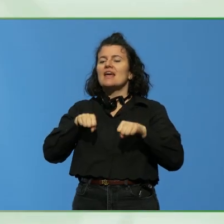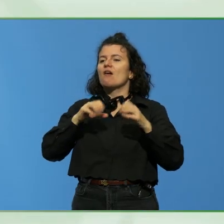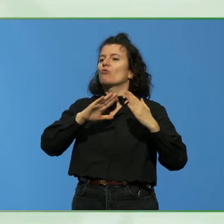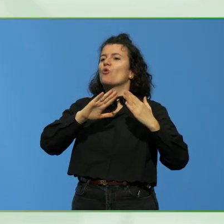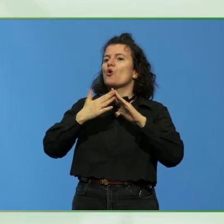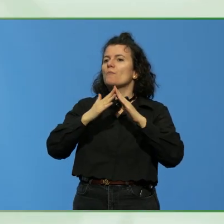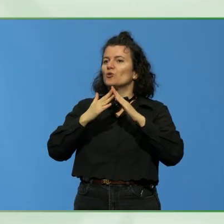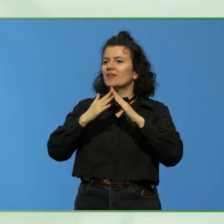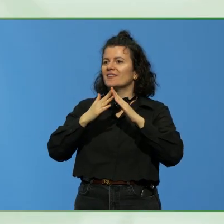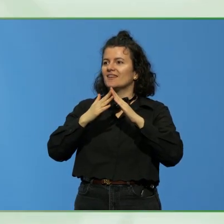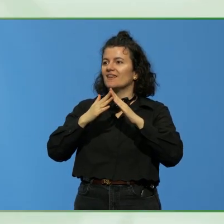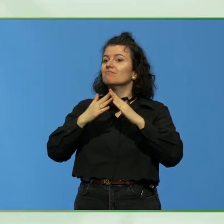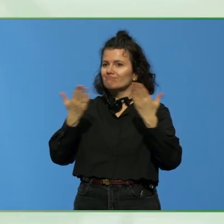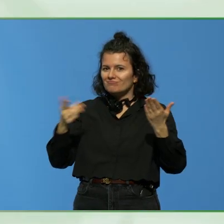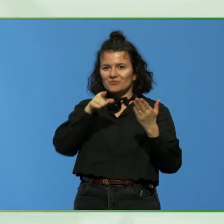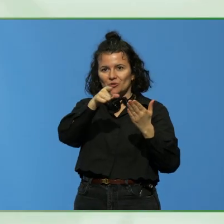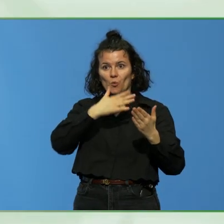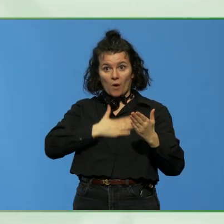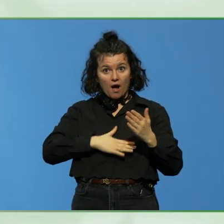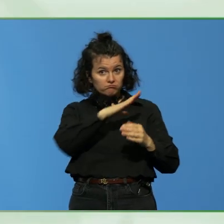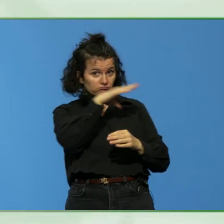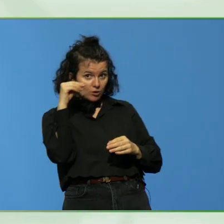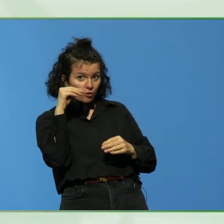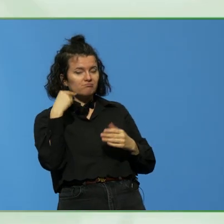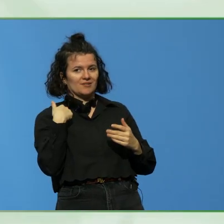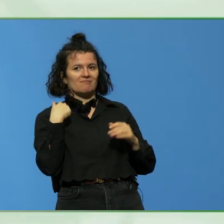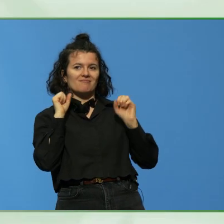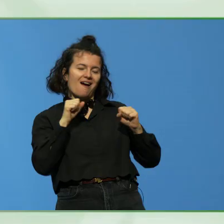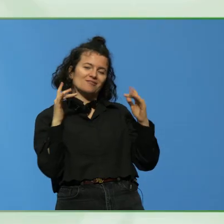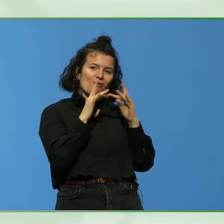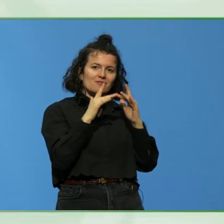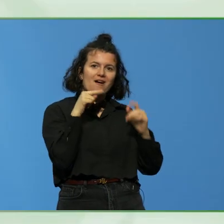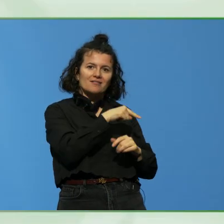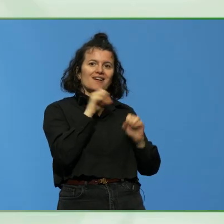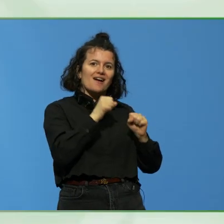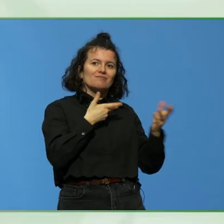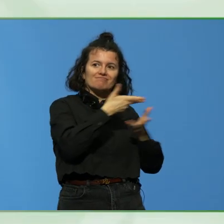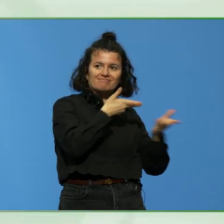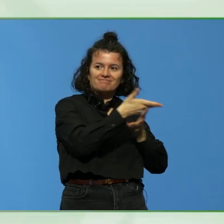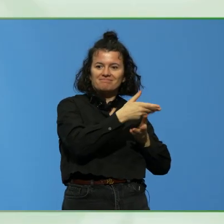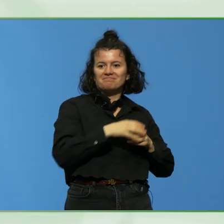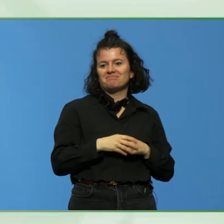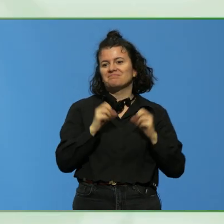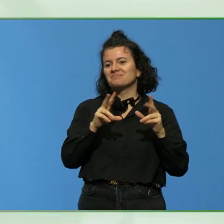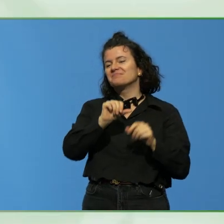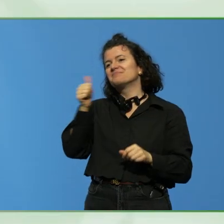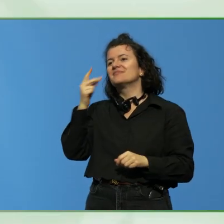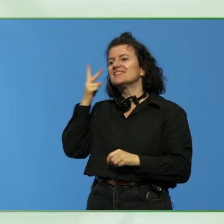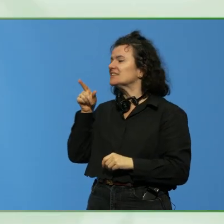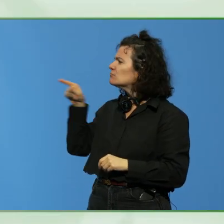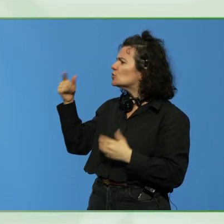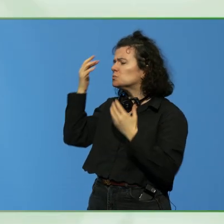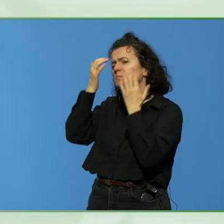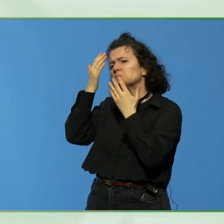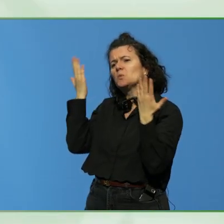with that community, you know who to find. Irmgarda, your thoughts? Yes, thank you. This is a very important